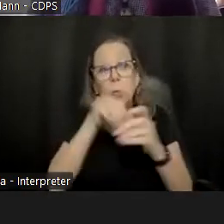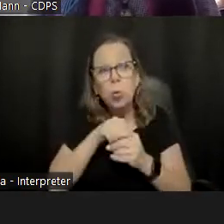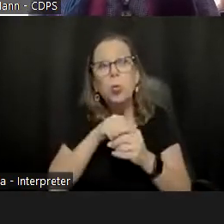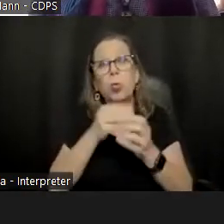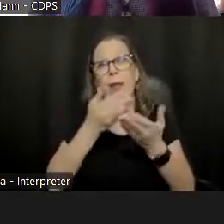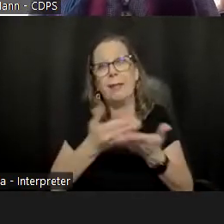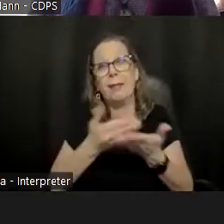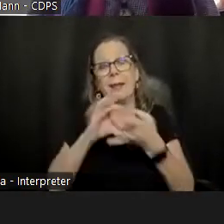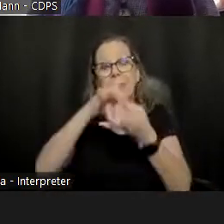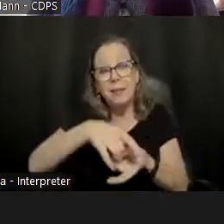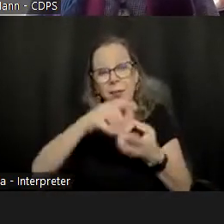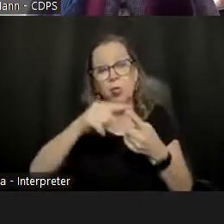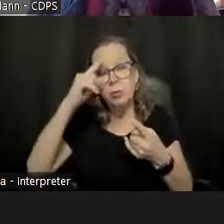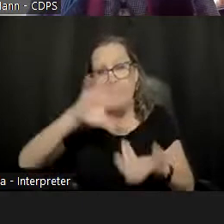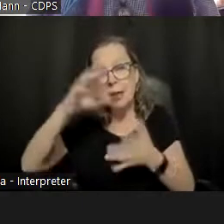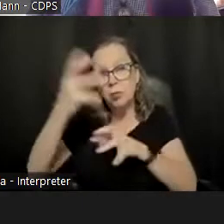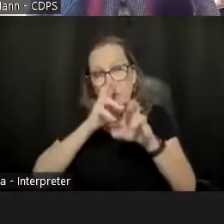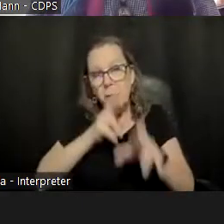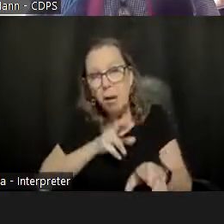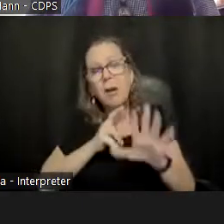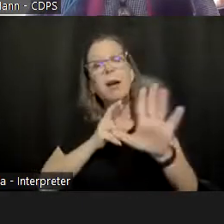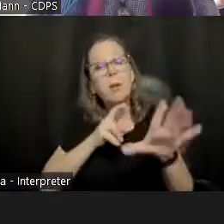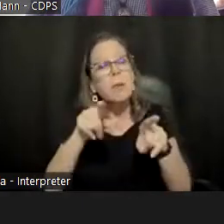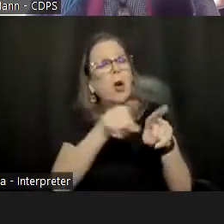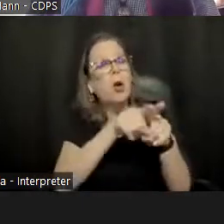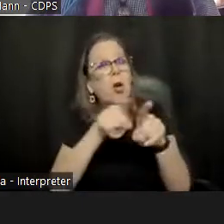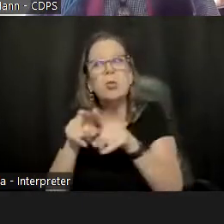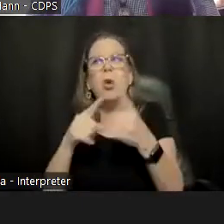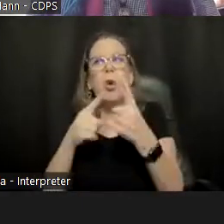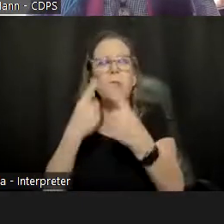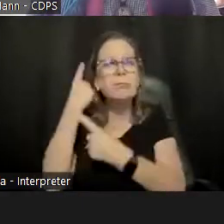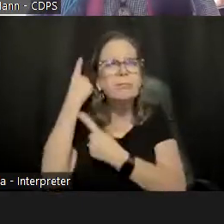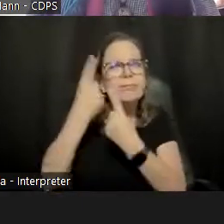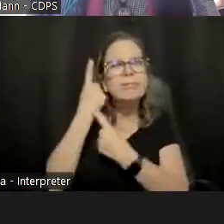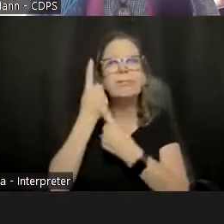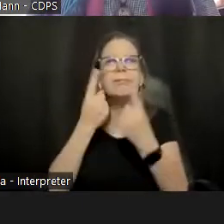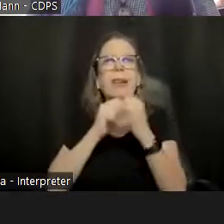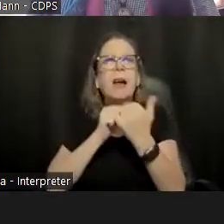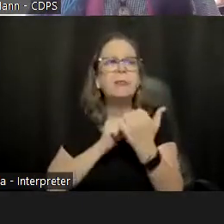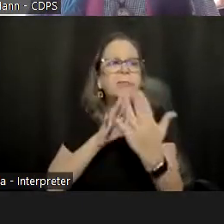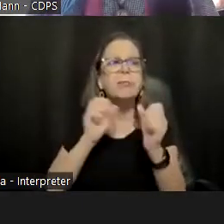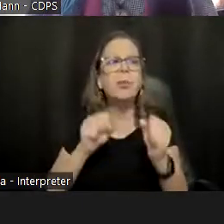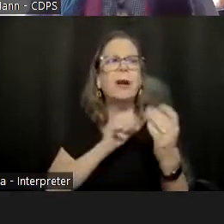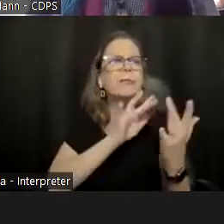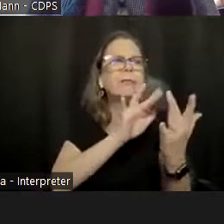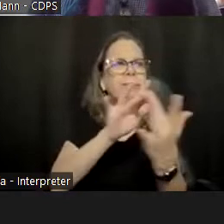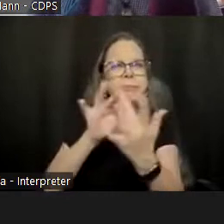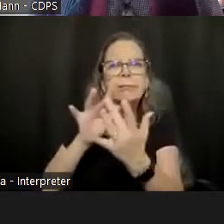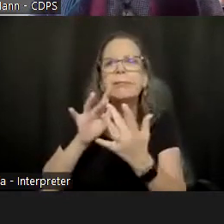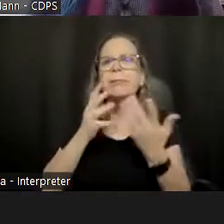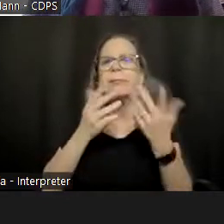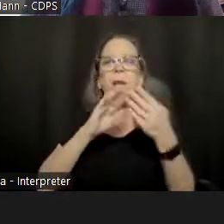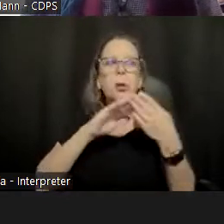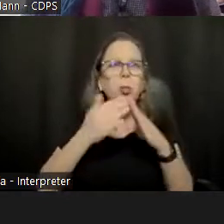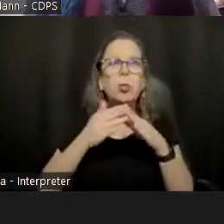that are related to disaster response, but also thinking of ways that we can reach out to community members and